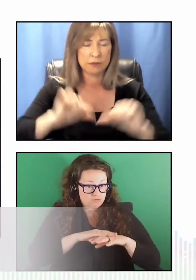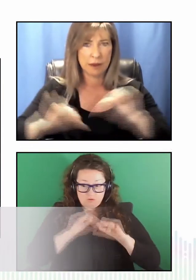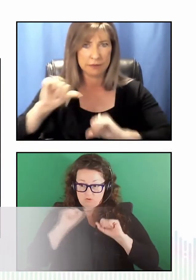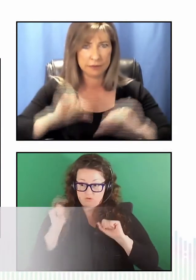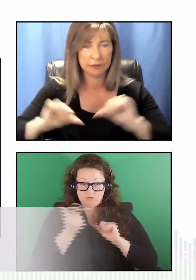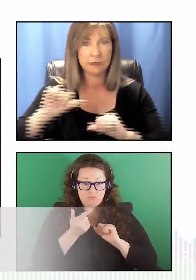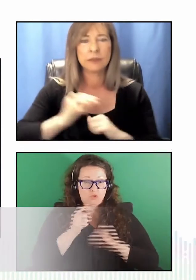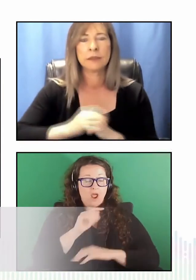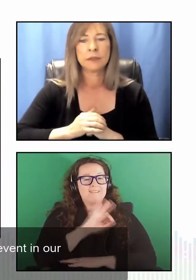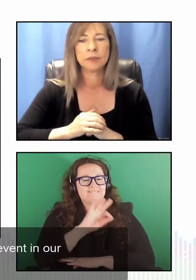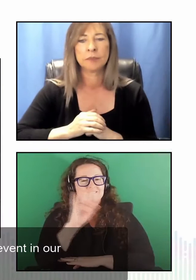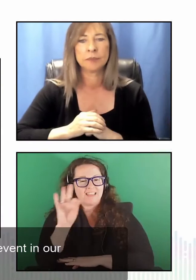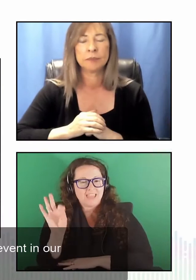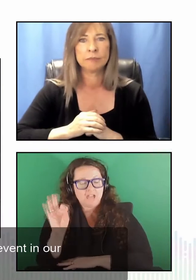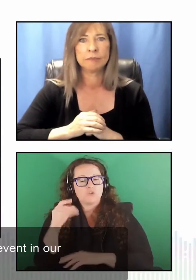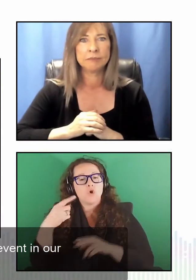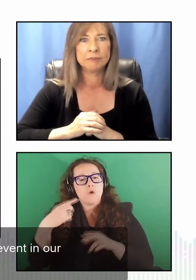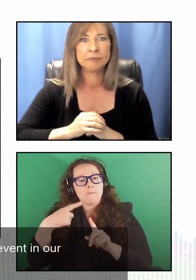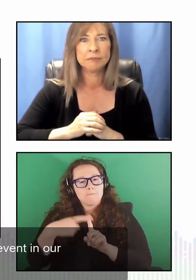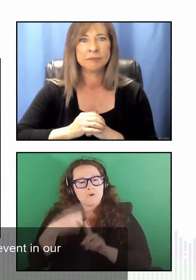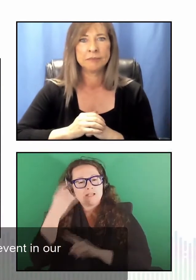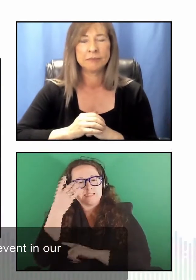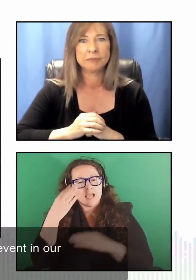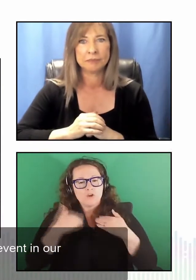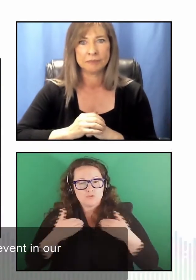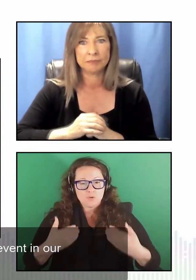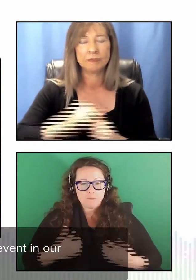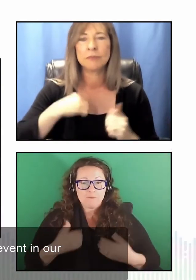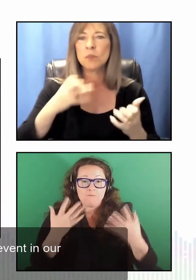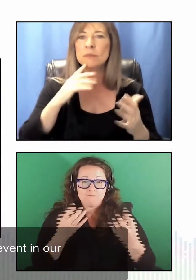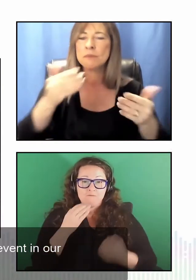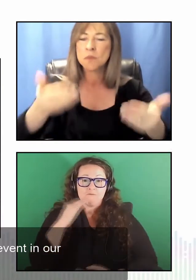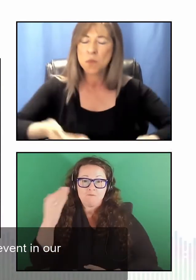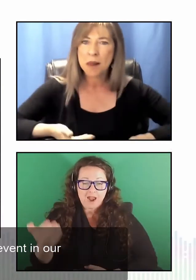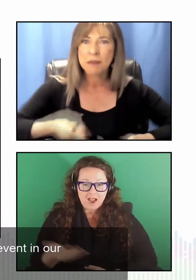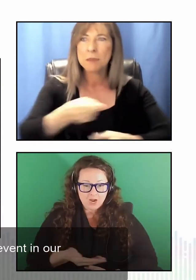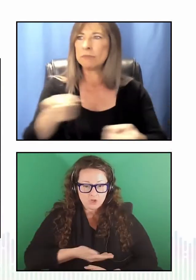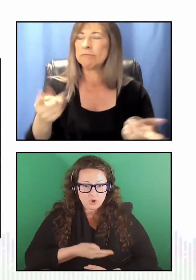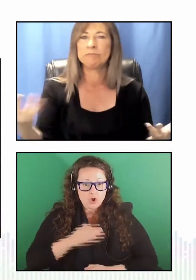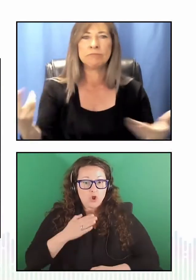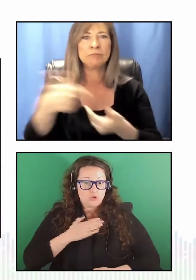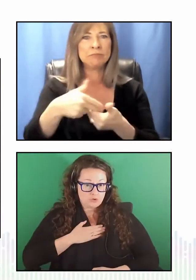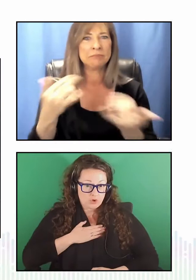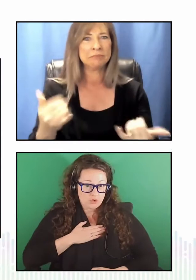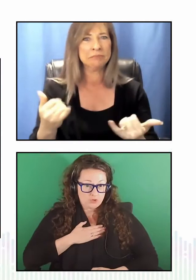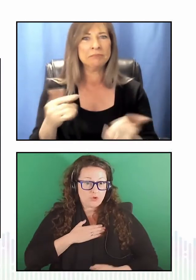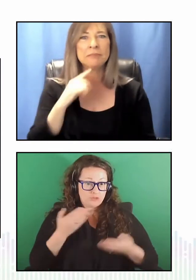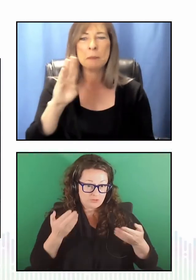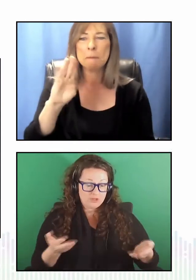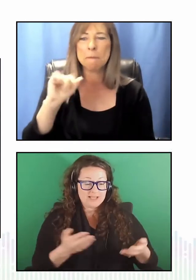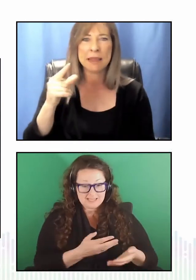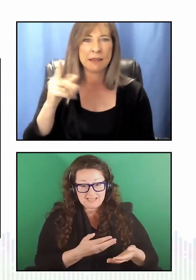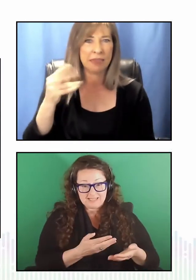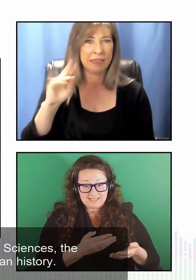I'm delighted to welcome you to the first event in our flagship Big Thinking series at this 90th